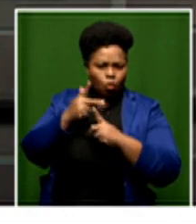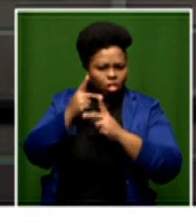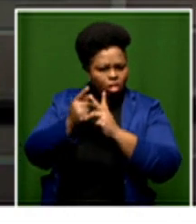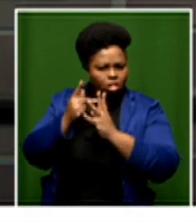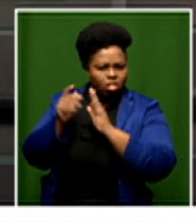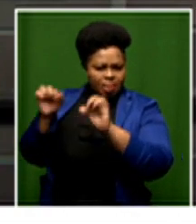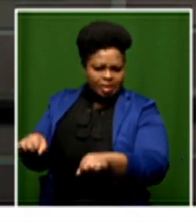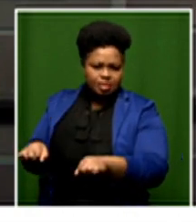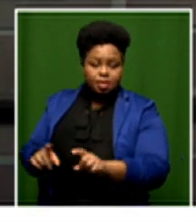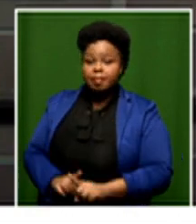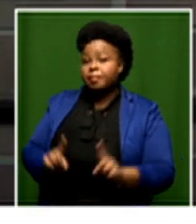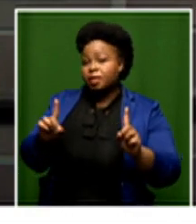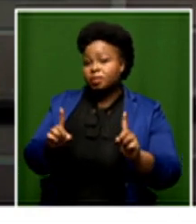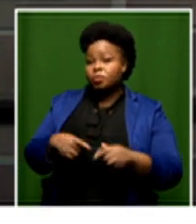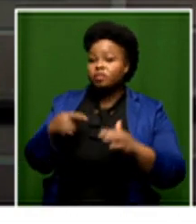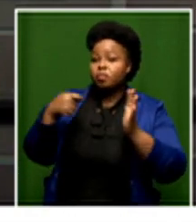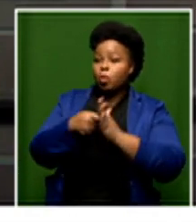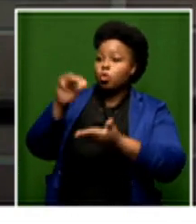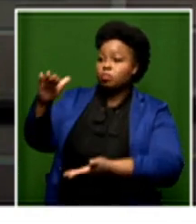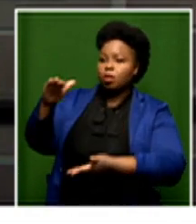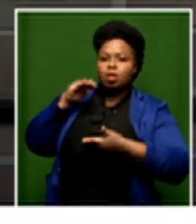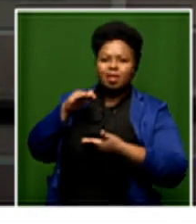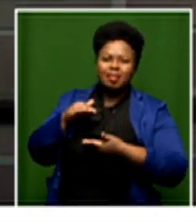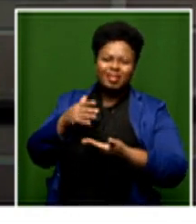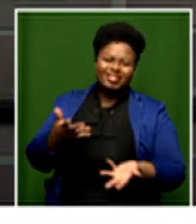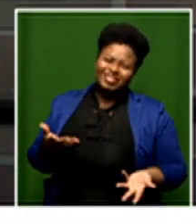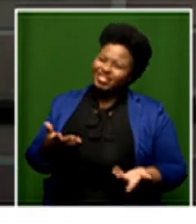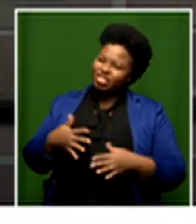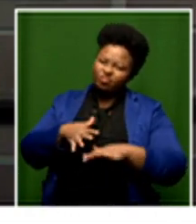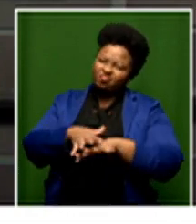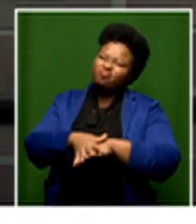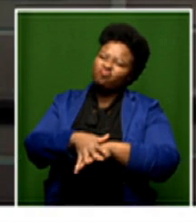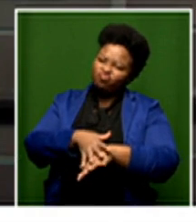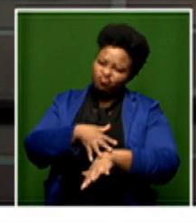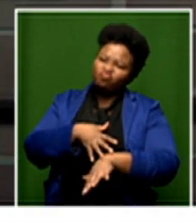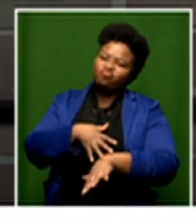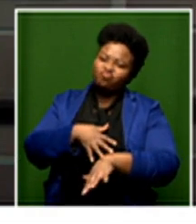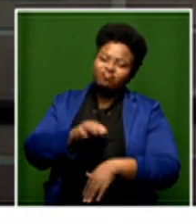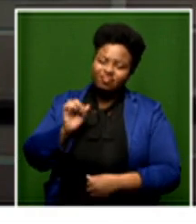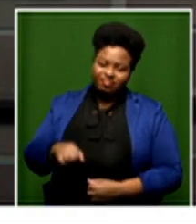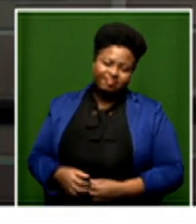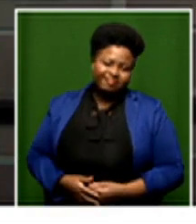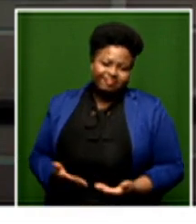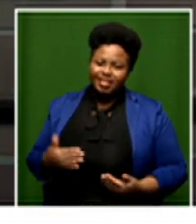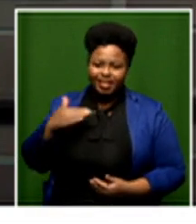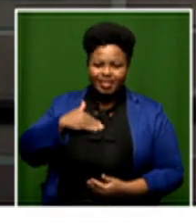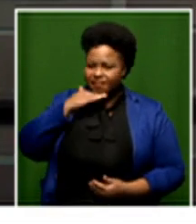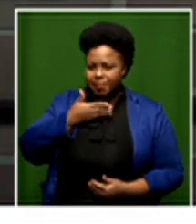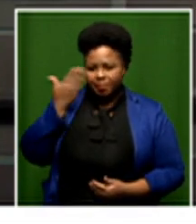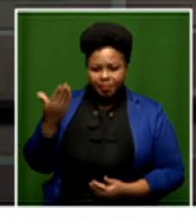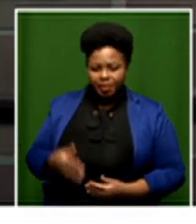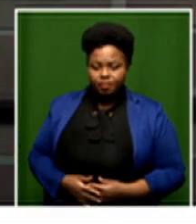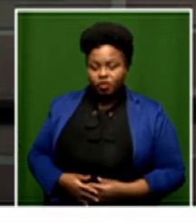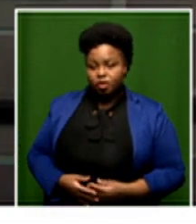Again, there's procurement. We've been slightly slow in procuring a vaccine. There are a number of schools of